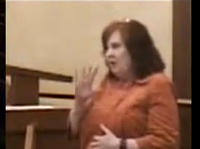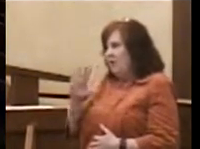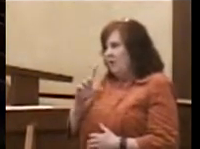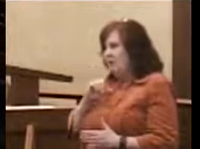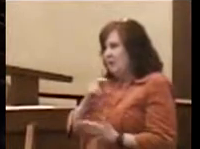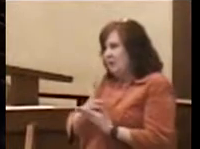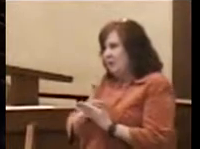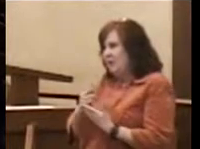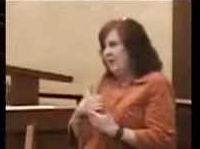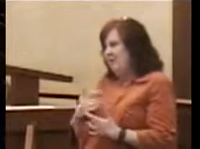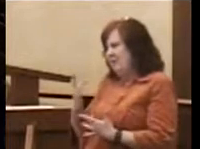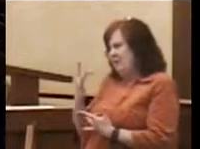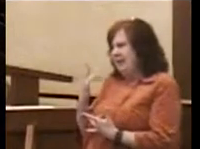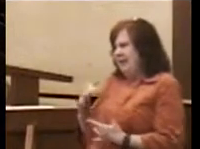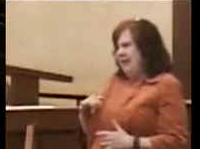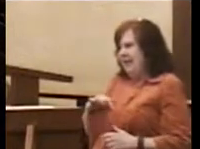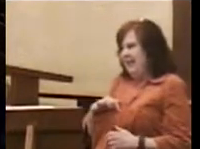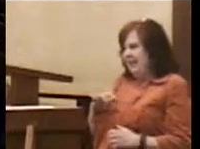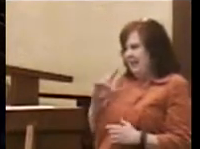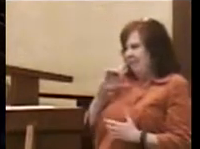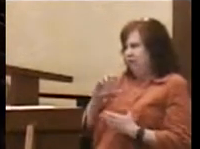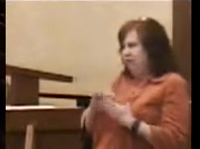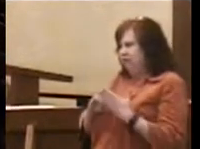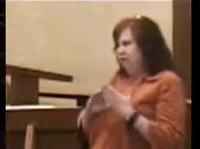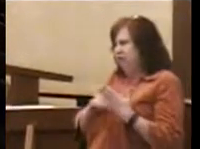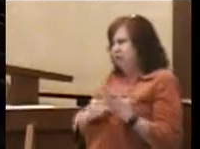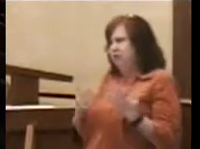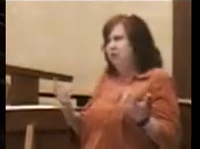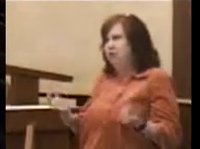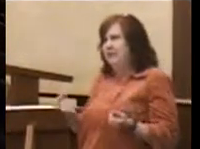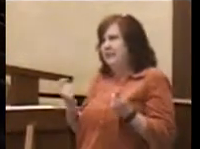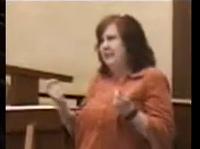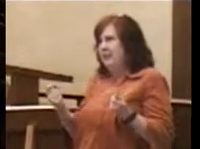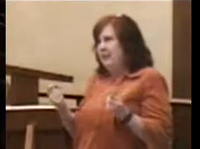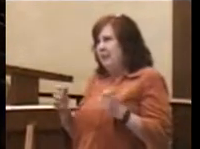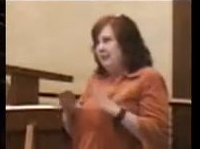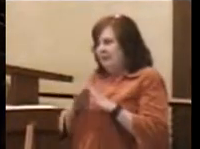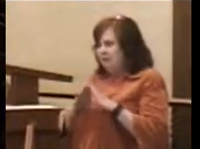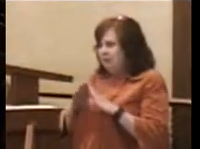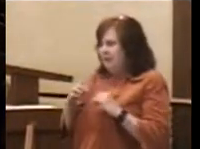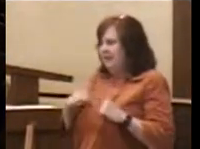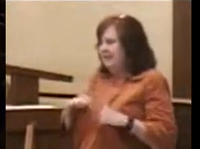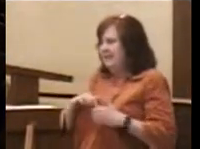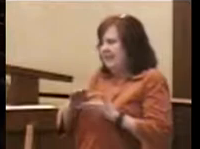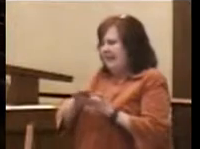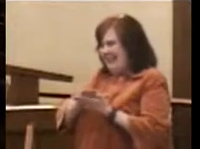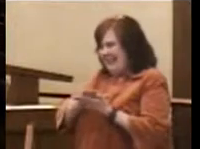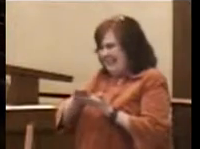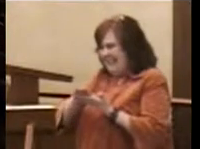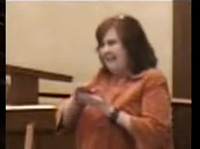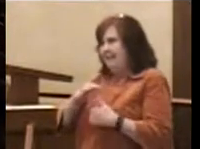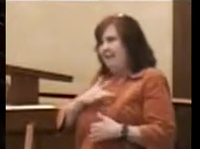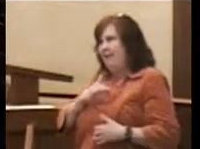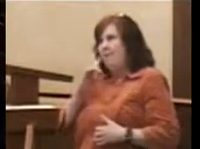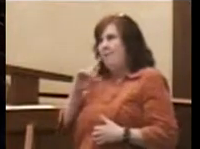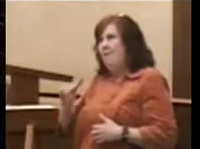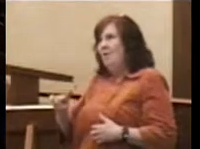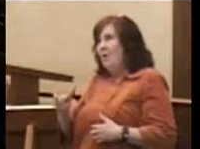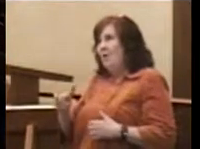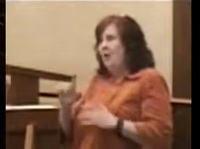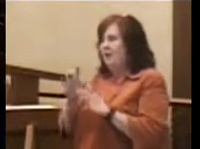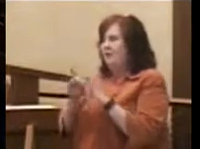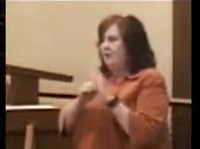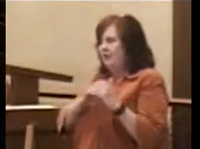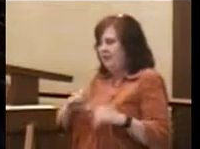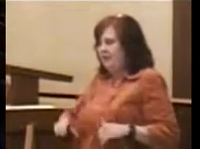Have mercy on us and wash away our sin. Create in us clean hearts for the sake of Jesus Christ